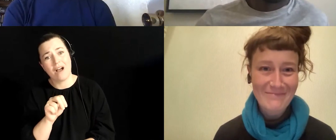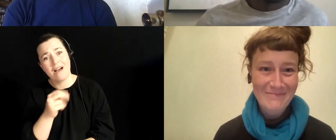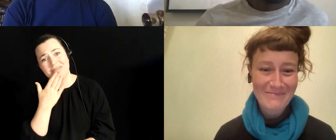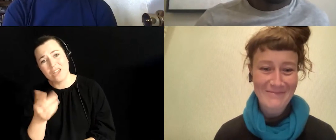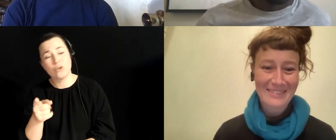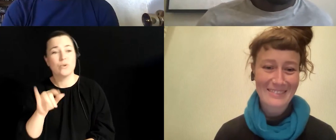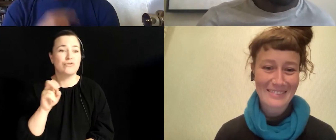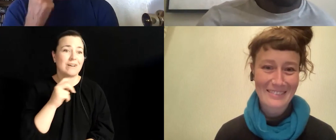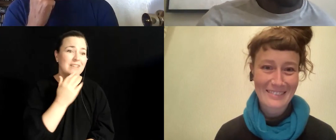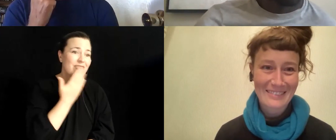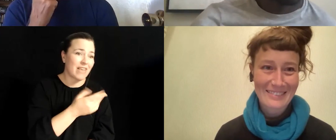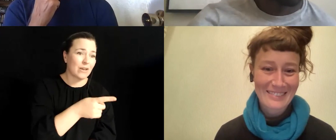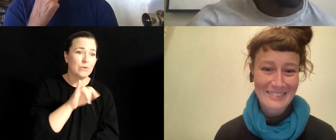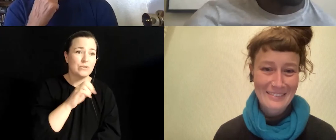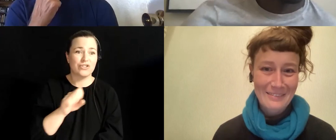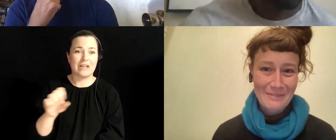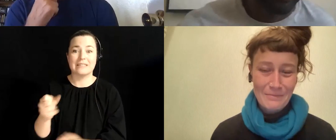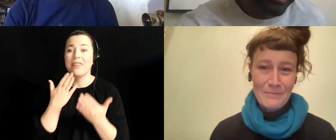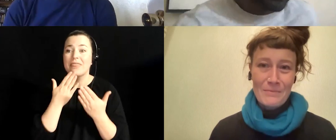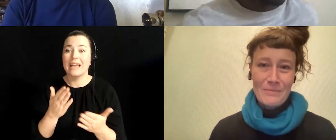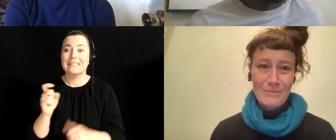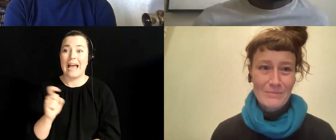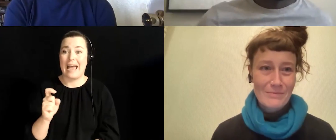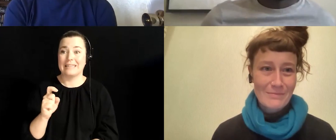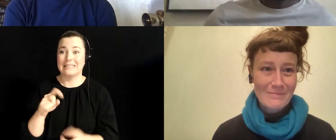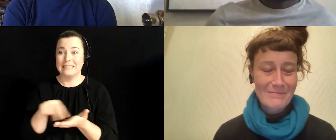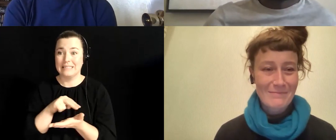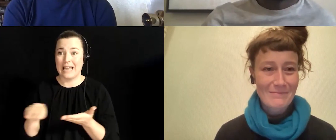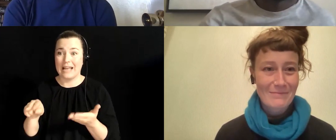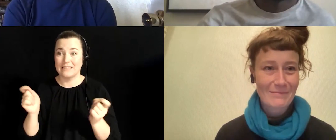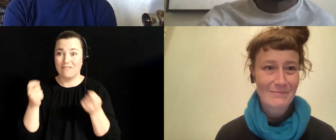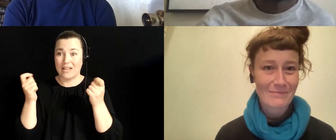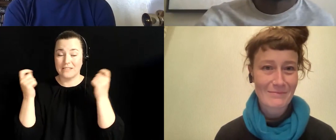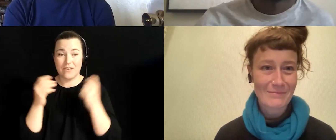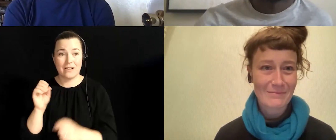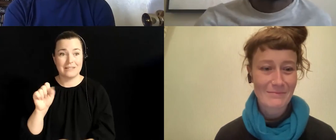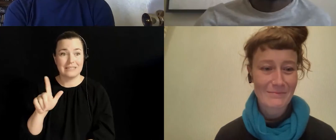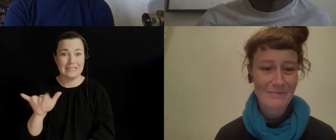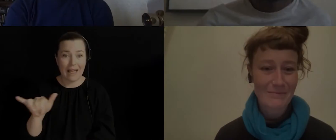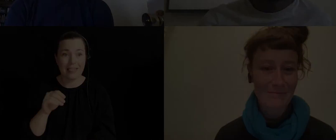Thanks, X Dance Festival, and Sally and Silva.